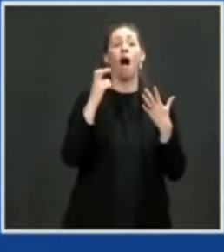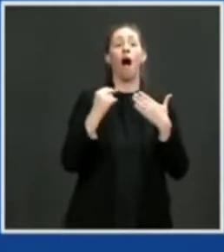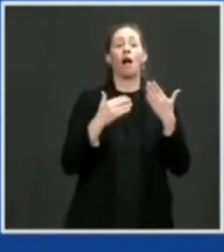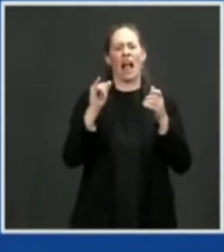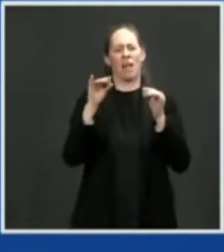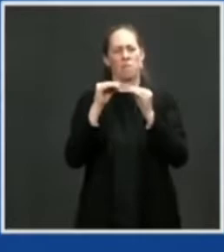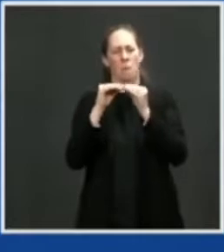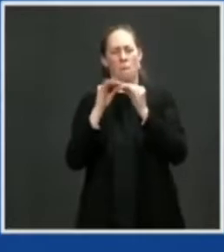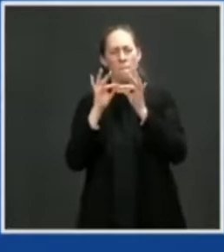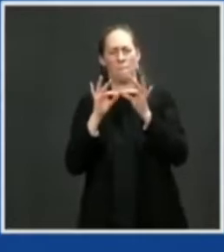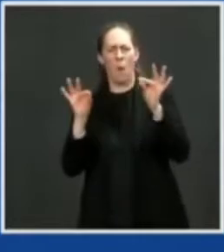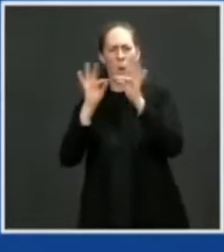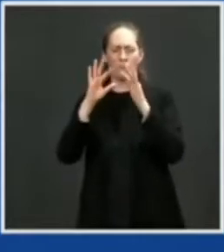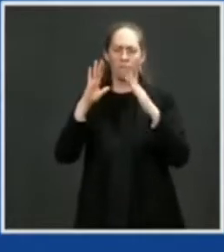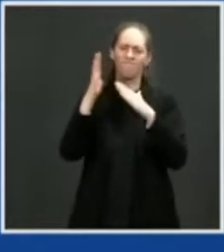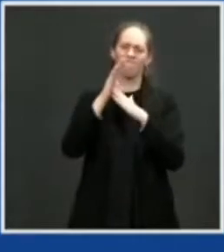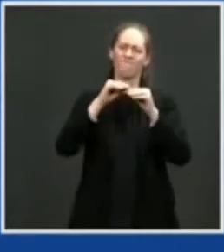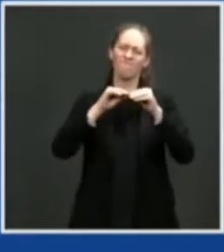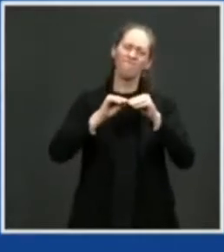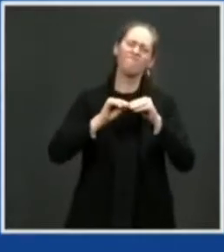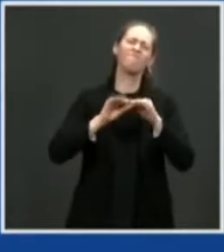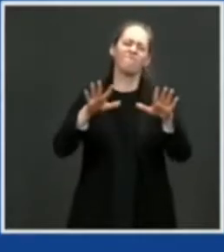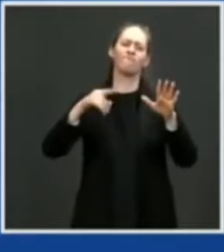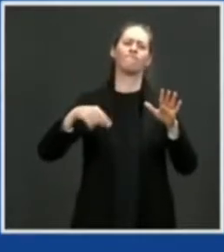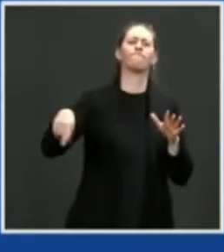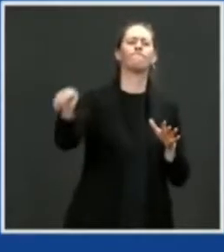I'll be next. announcing it Friday in Pittsburgh in detail.